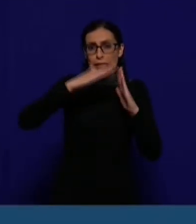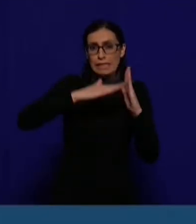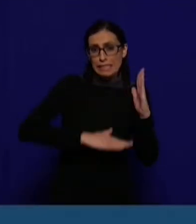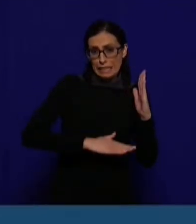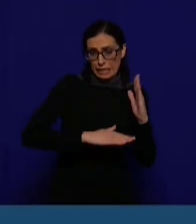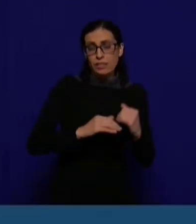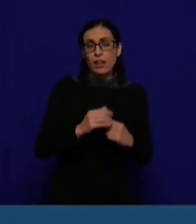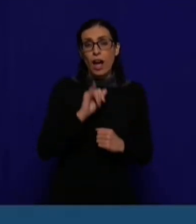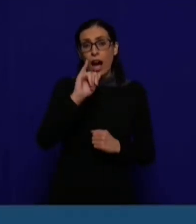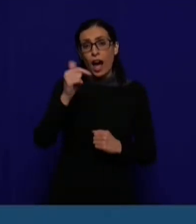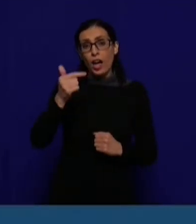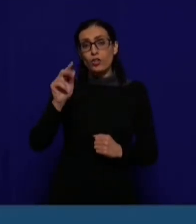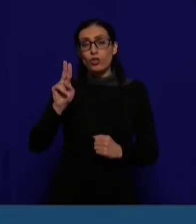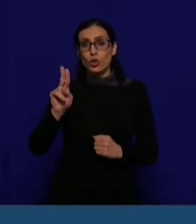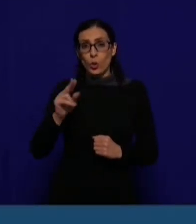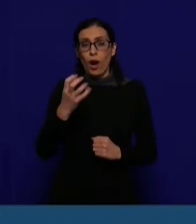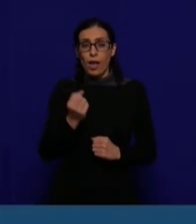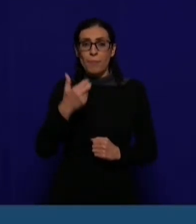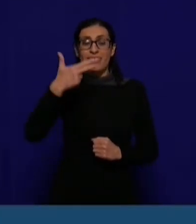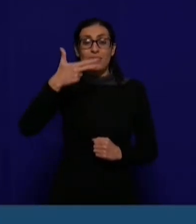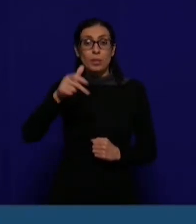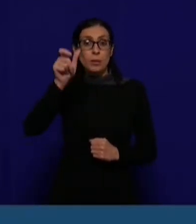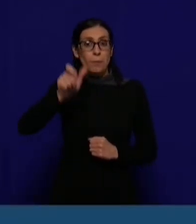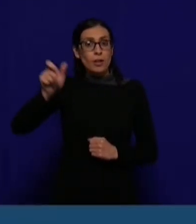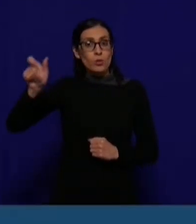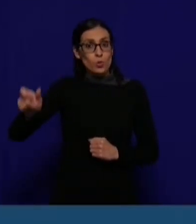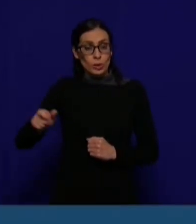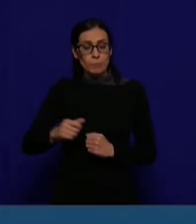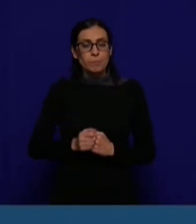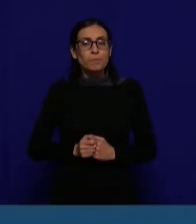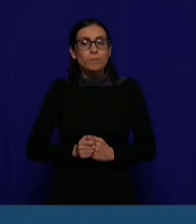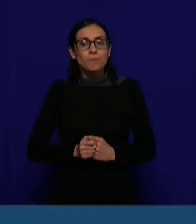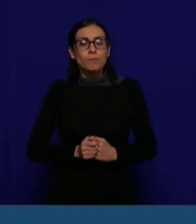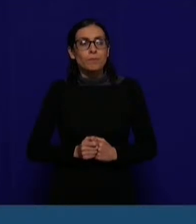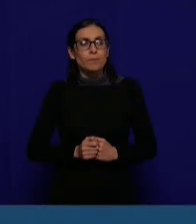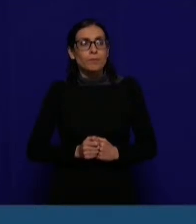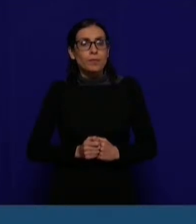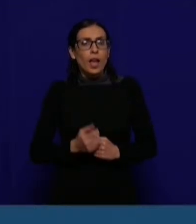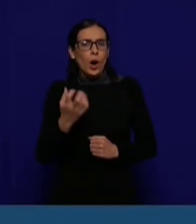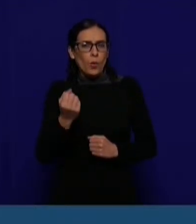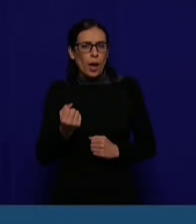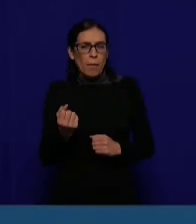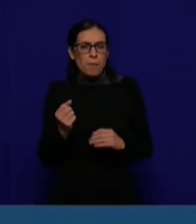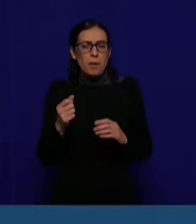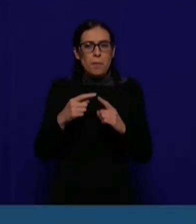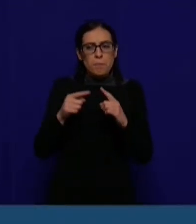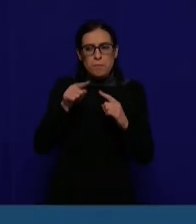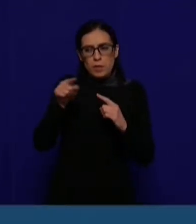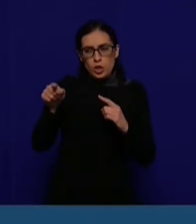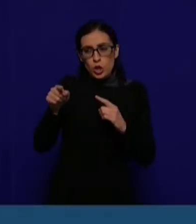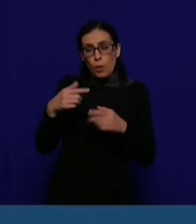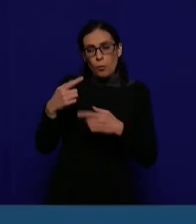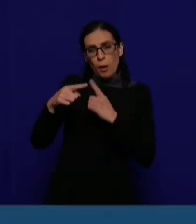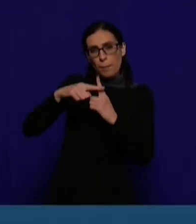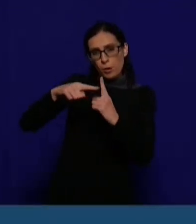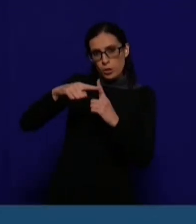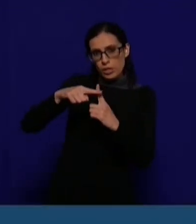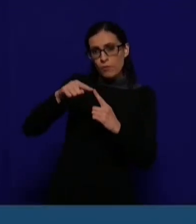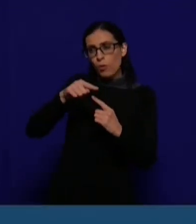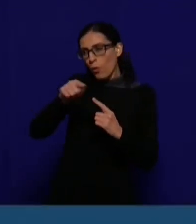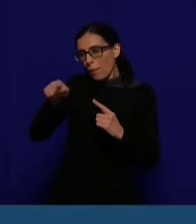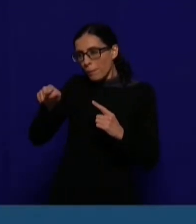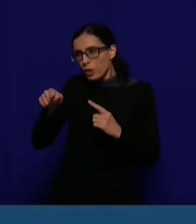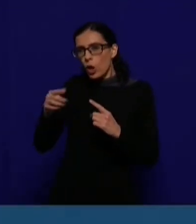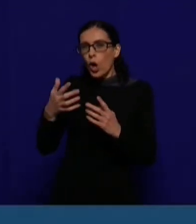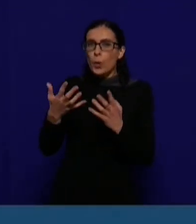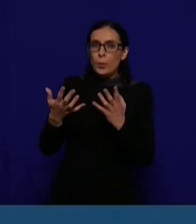fl-ITU għanna 8 persuni u għanna dawn minnhom li huma każijiet attivi ma wkoll ikollna minnhom